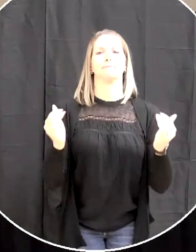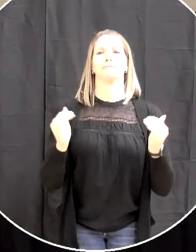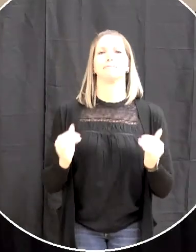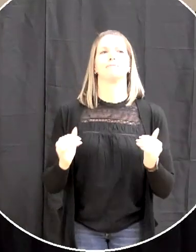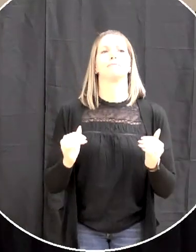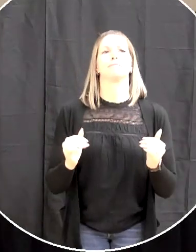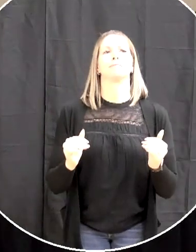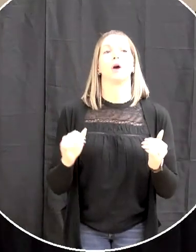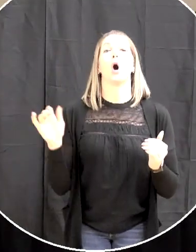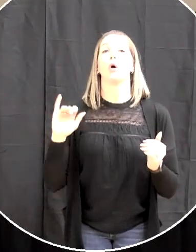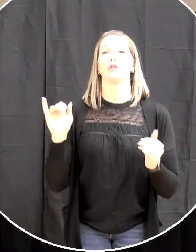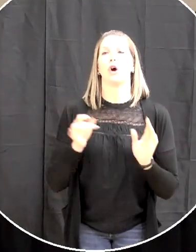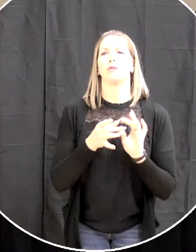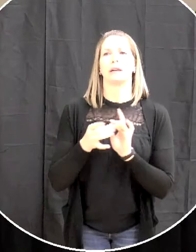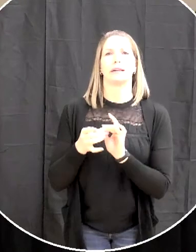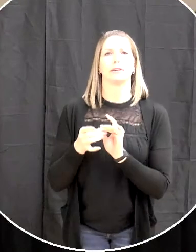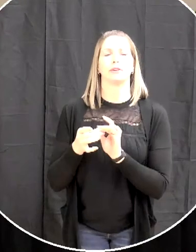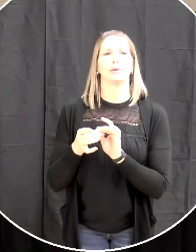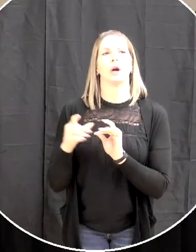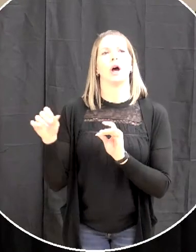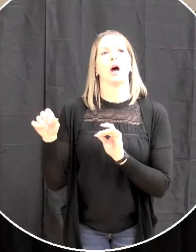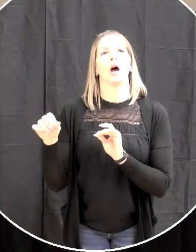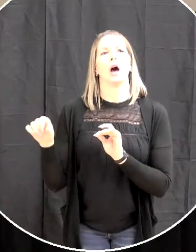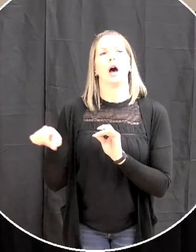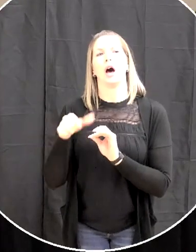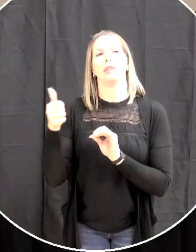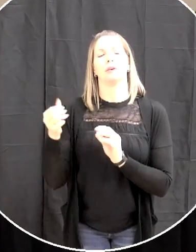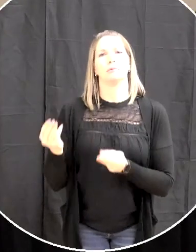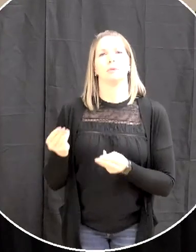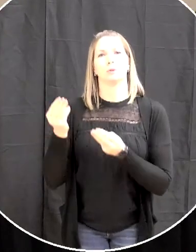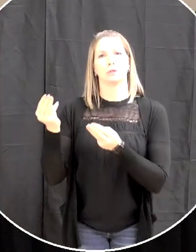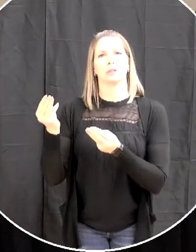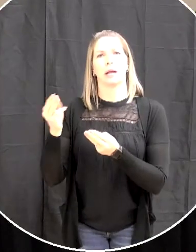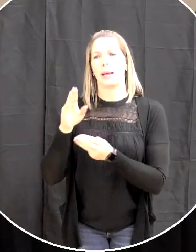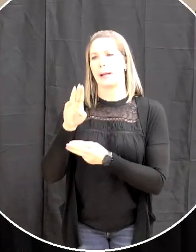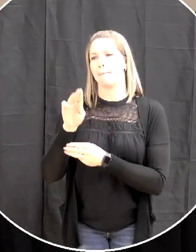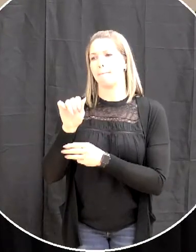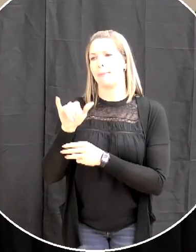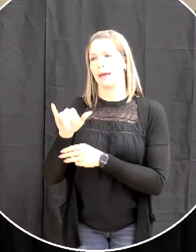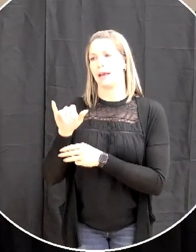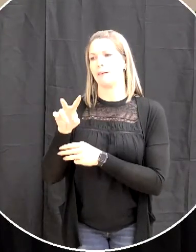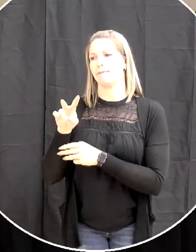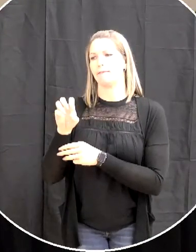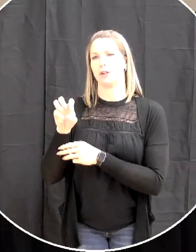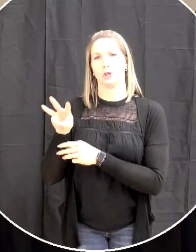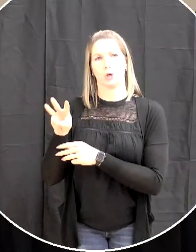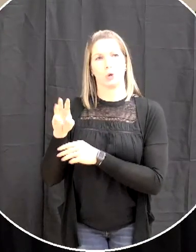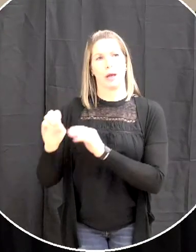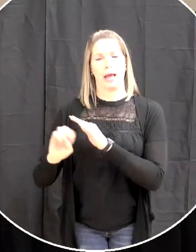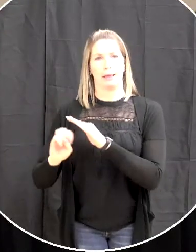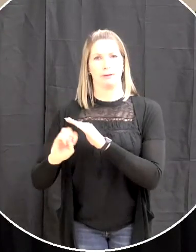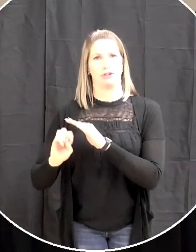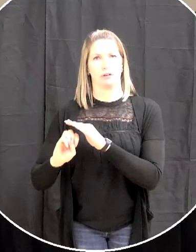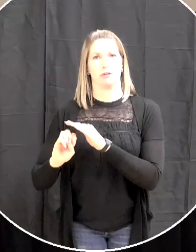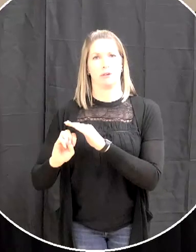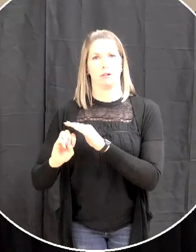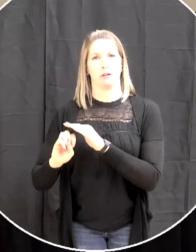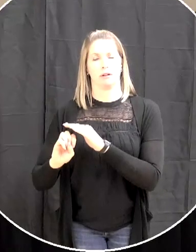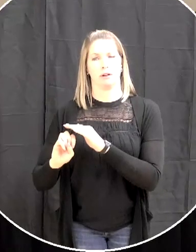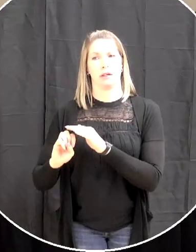that housekeeping is there's a notice of motion regarding Bayview Primary in Nippers Harbour. Whereas Bayview Primary in